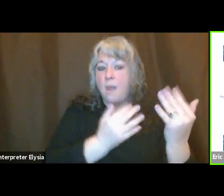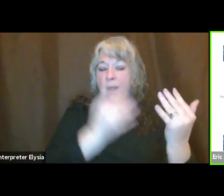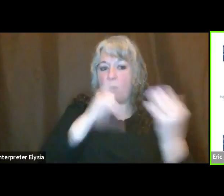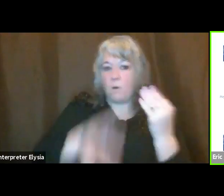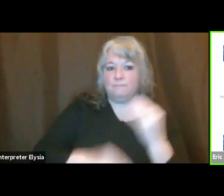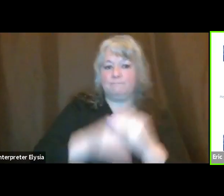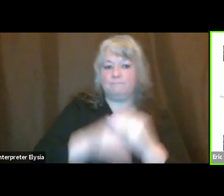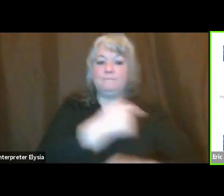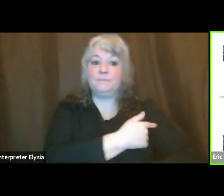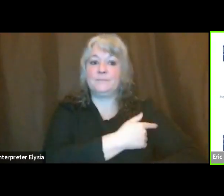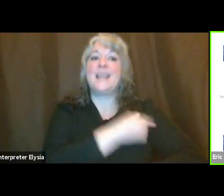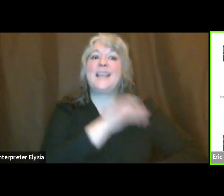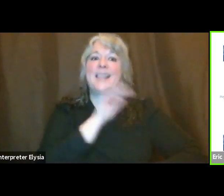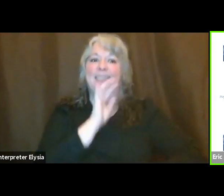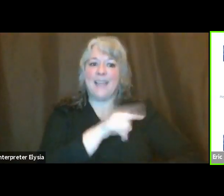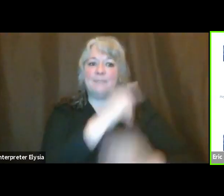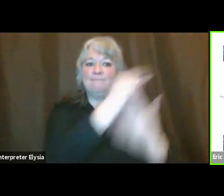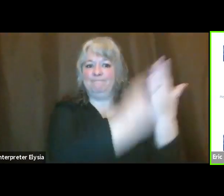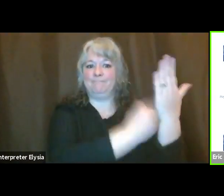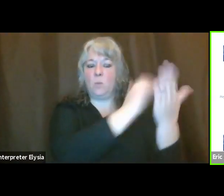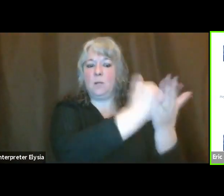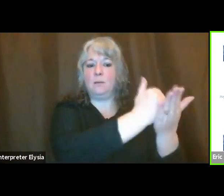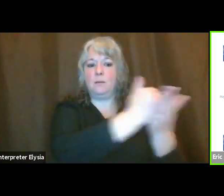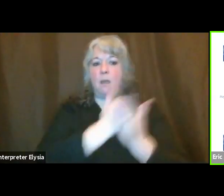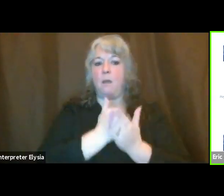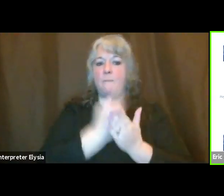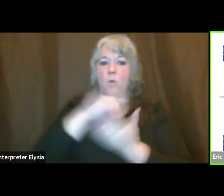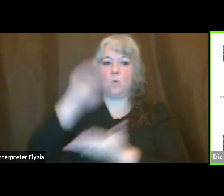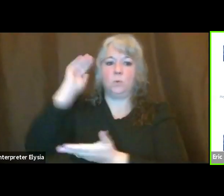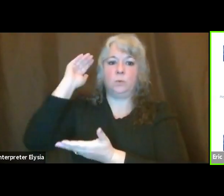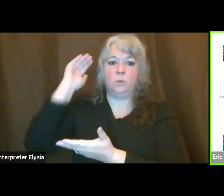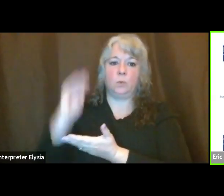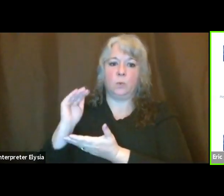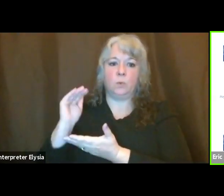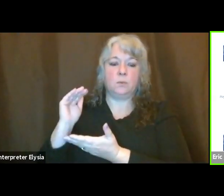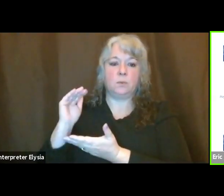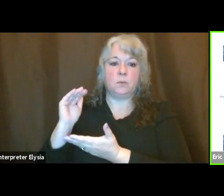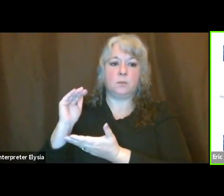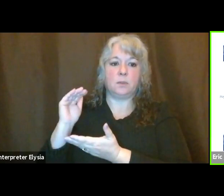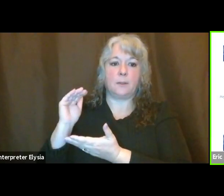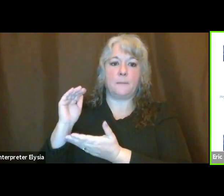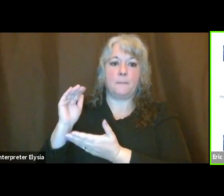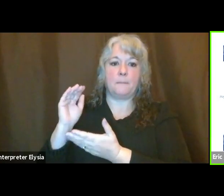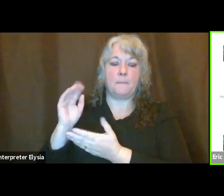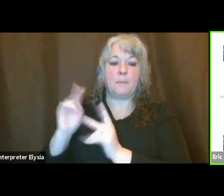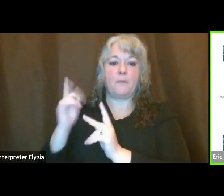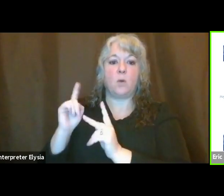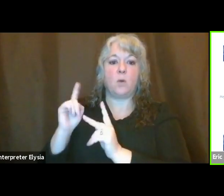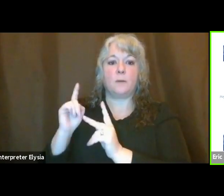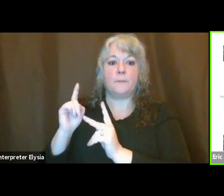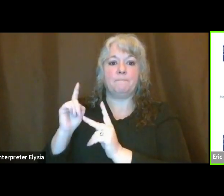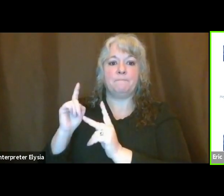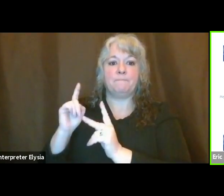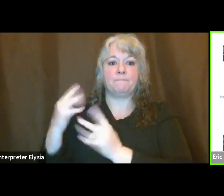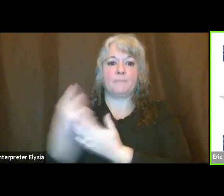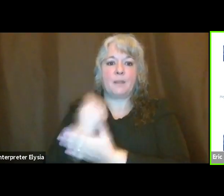then to help offset those need for individuals to go for those wasted doses or potential